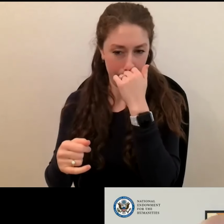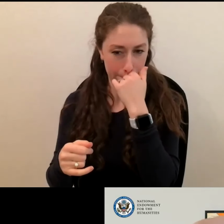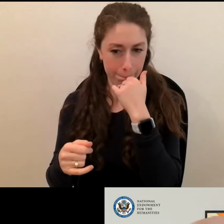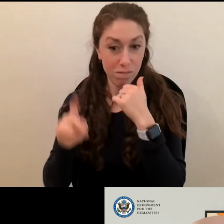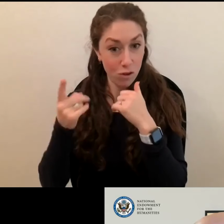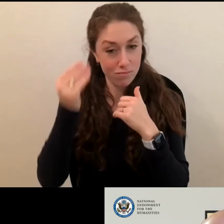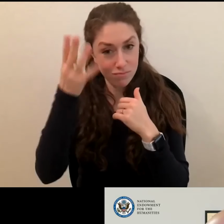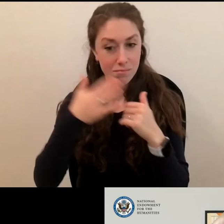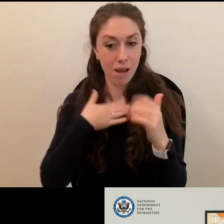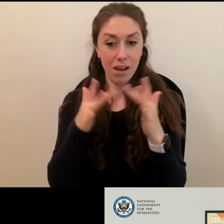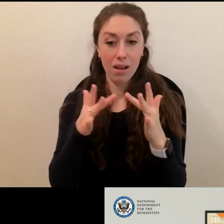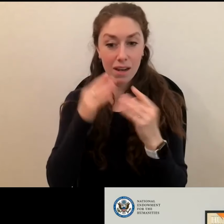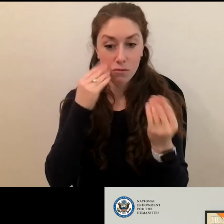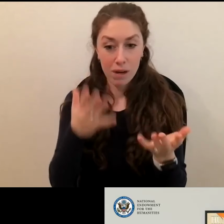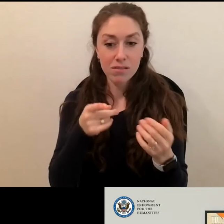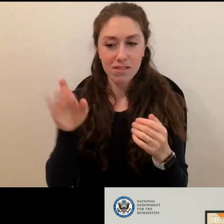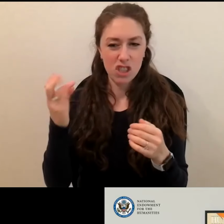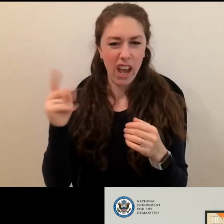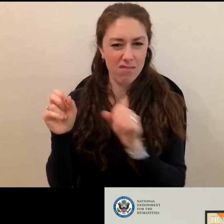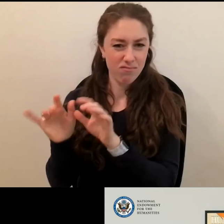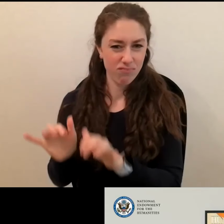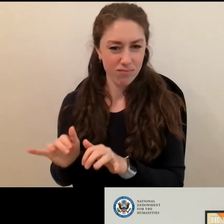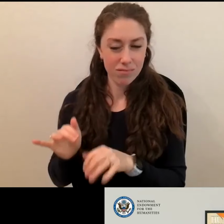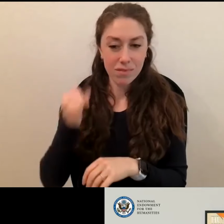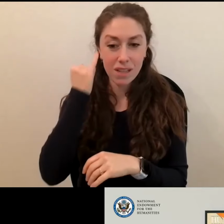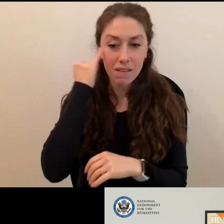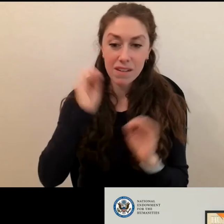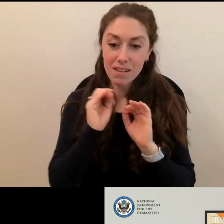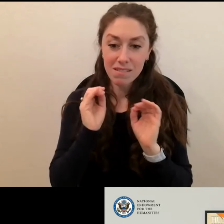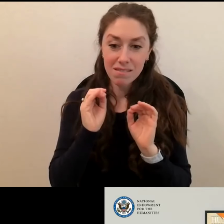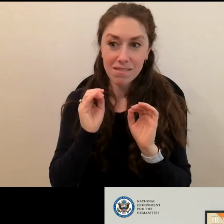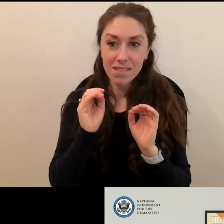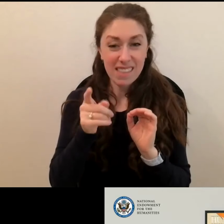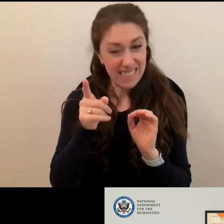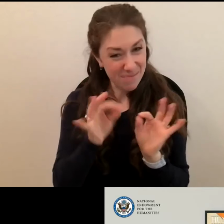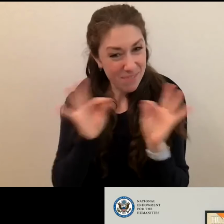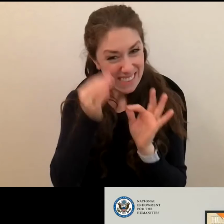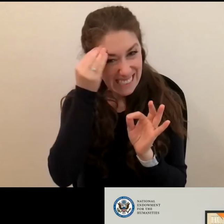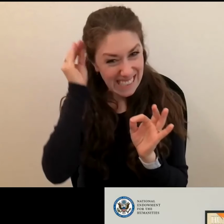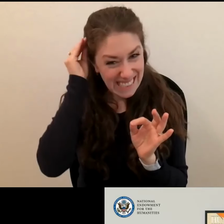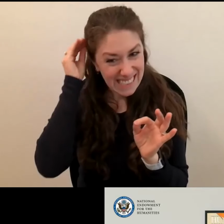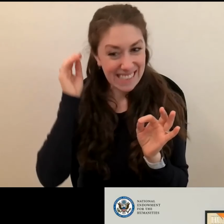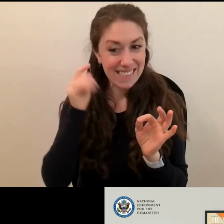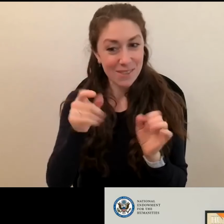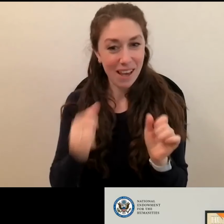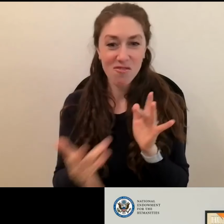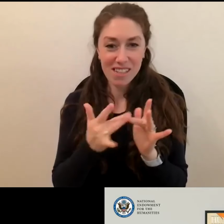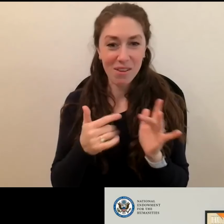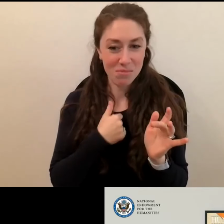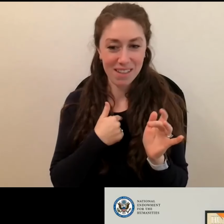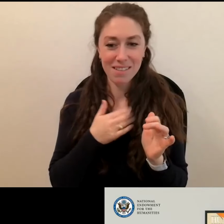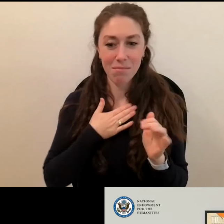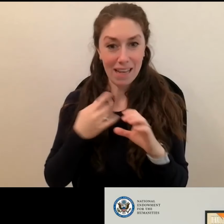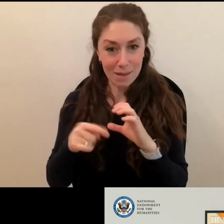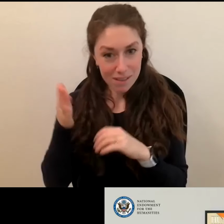my contact information is in the chat. So if there's nothing that you walk away with here today, it's that you can reach out to me. My email